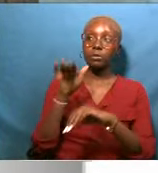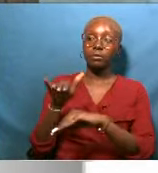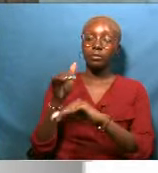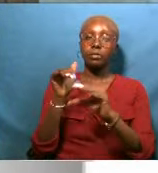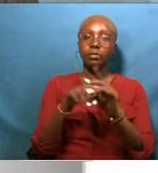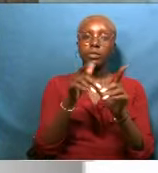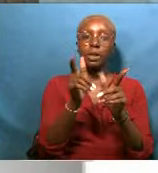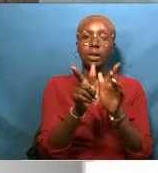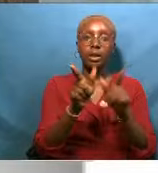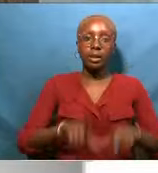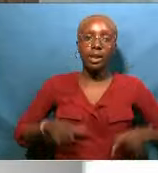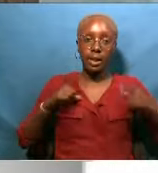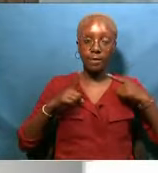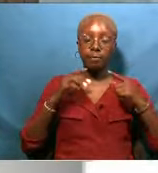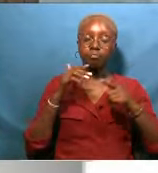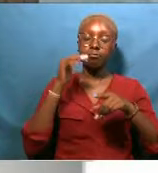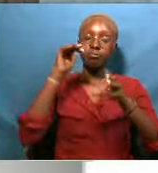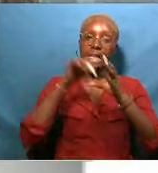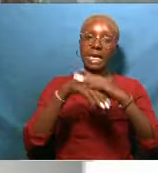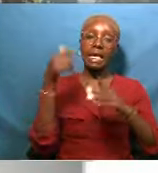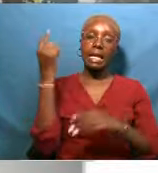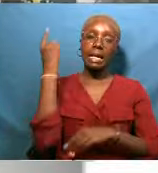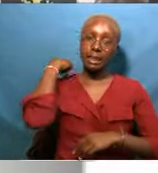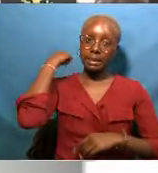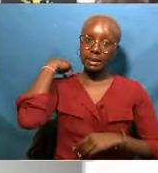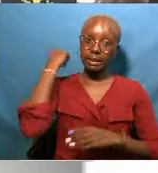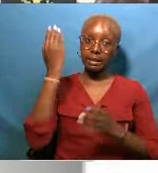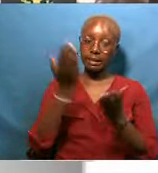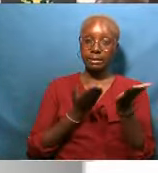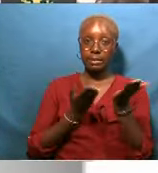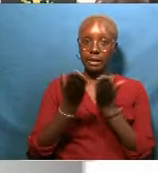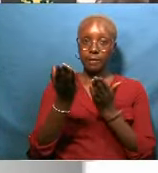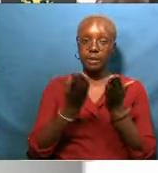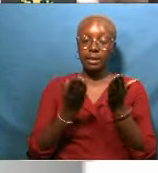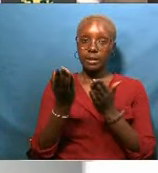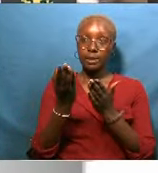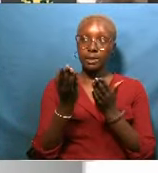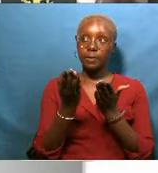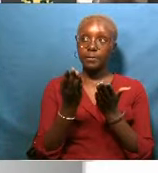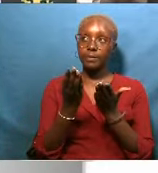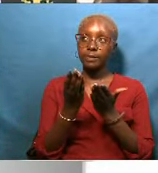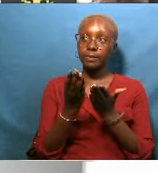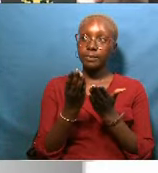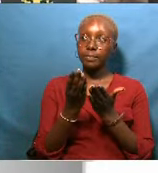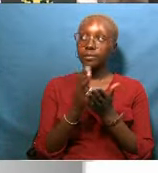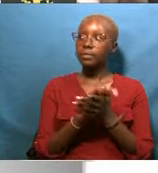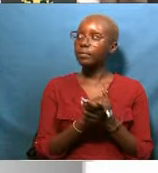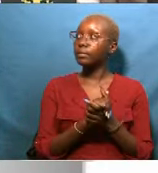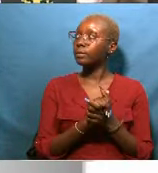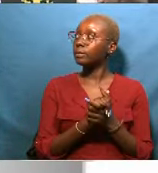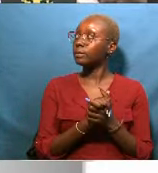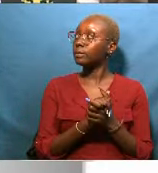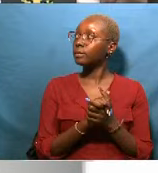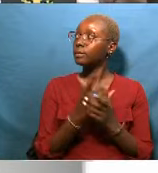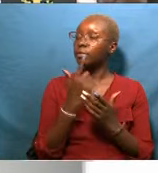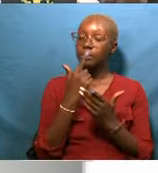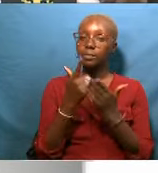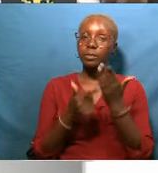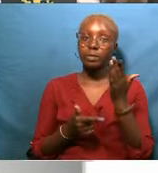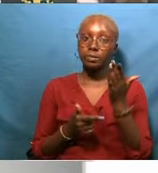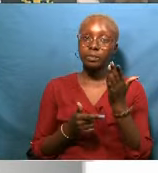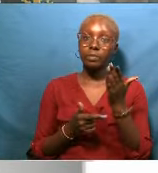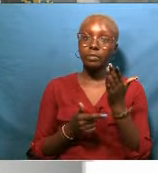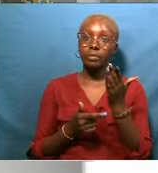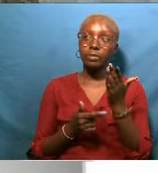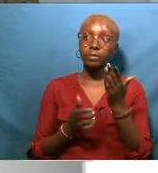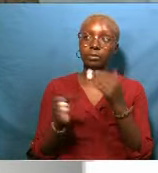In yesterday's Nation newspaper, the headline is "Easter